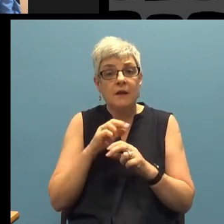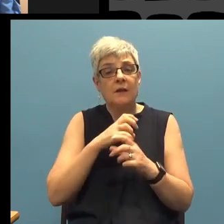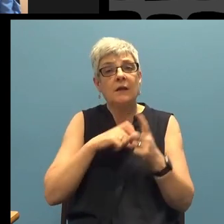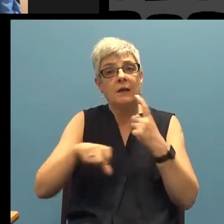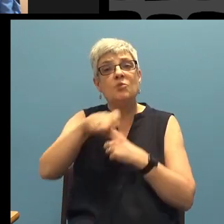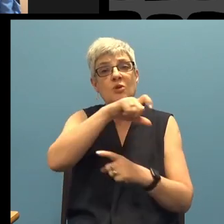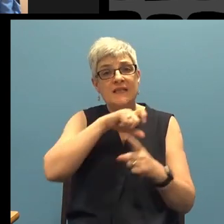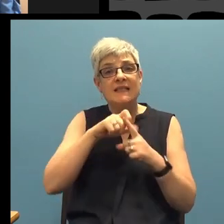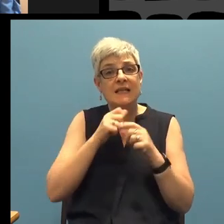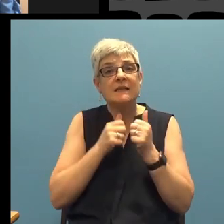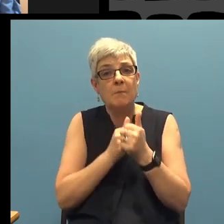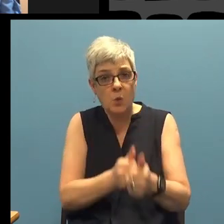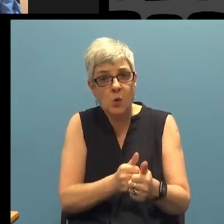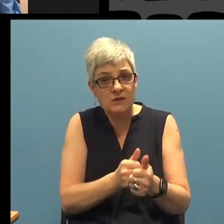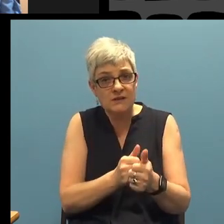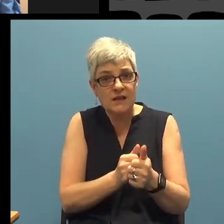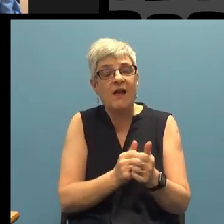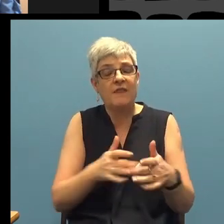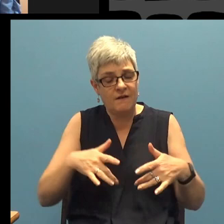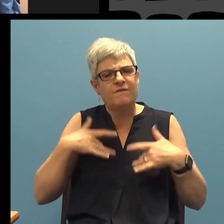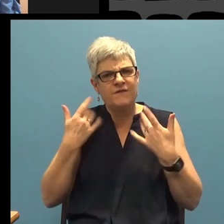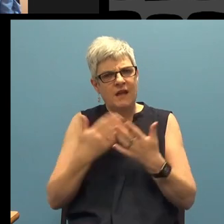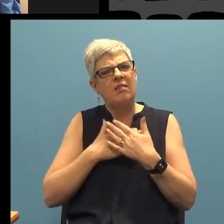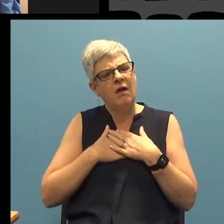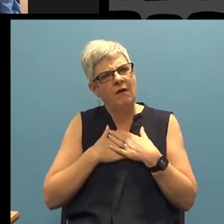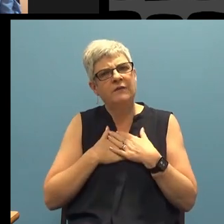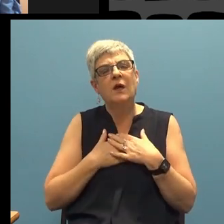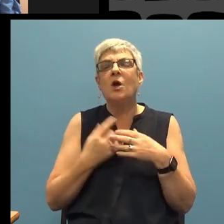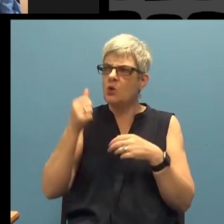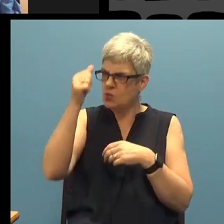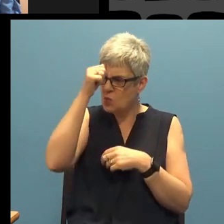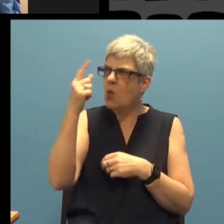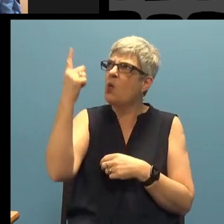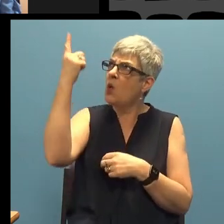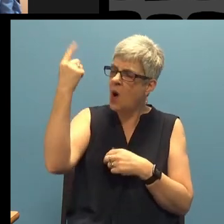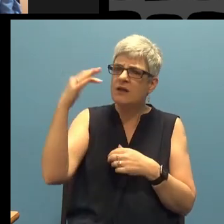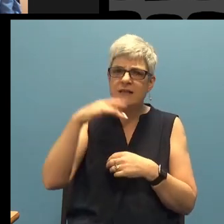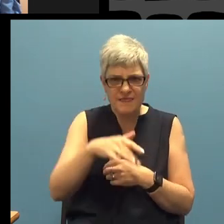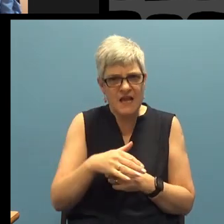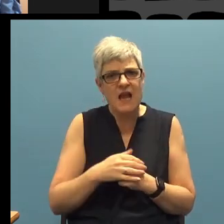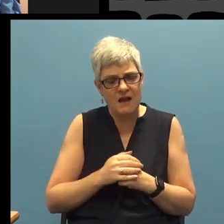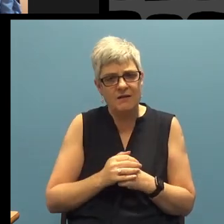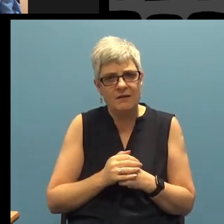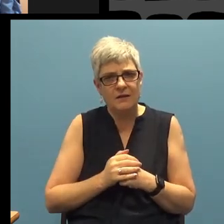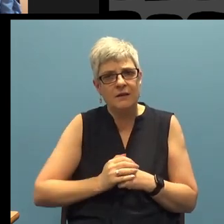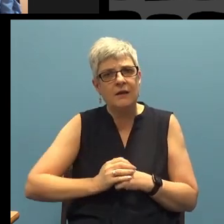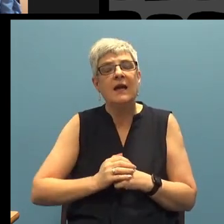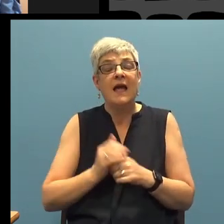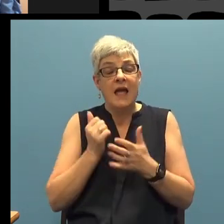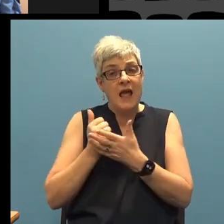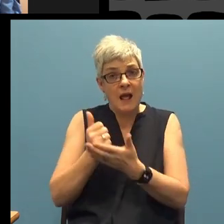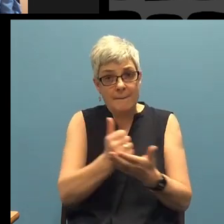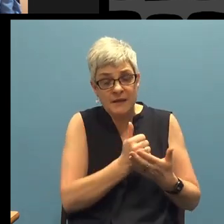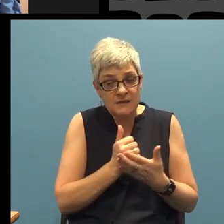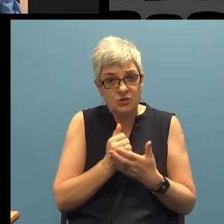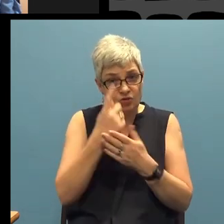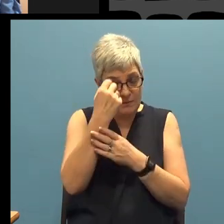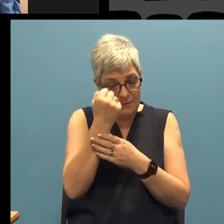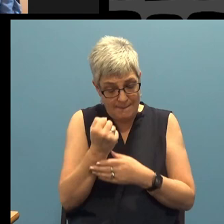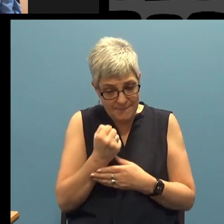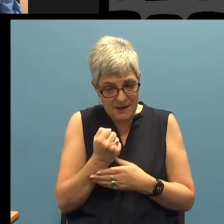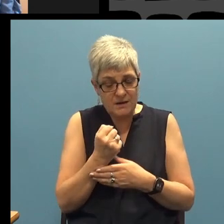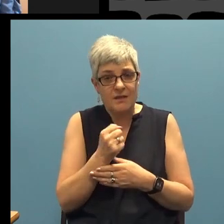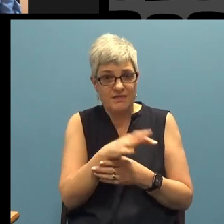would feel loved this Christmas, and know that God is there for them. Please help us to remember them and to